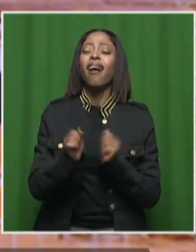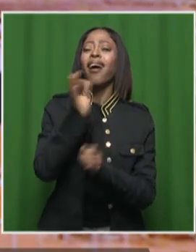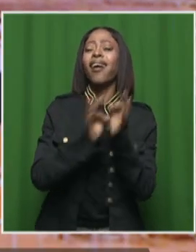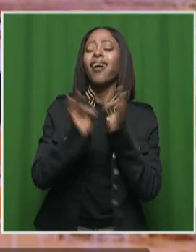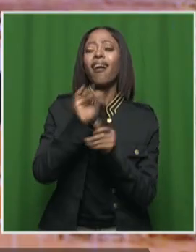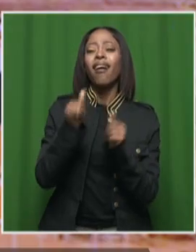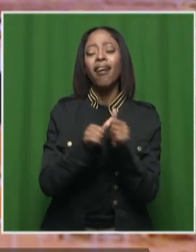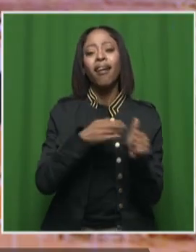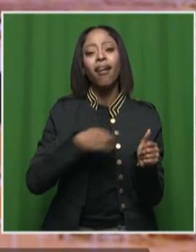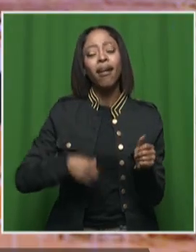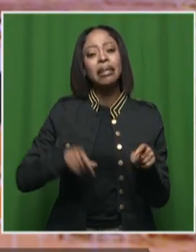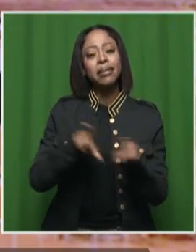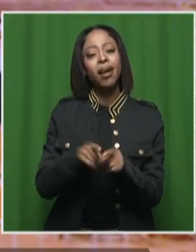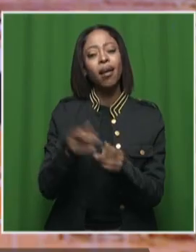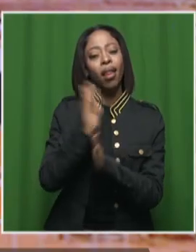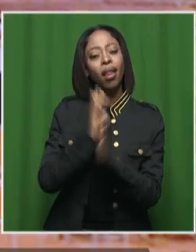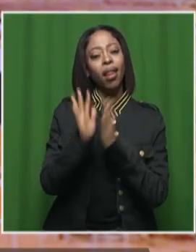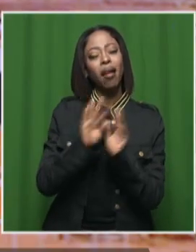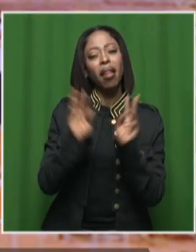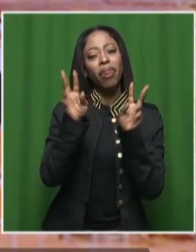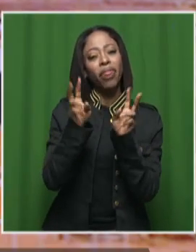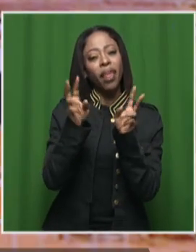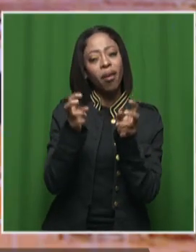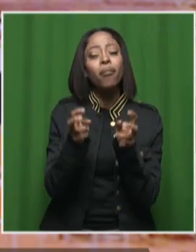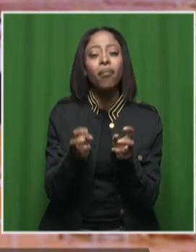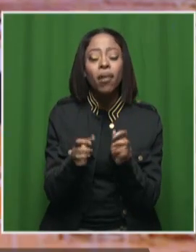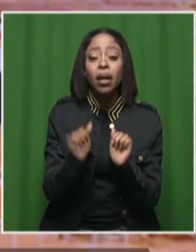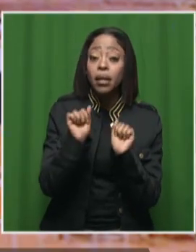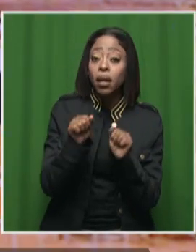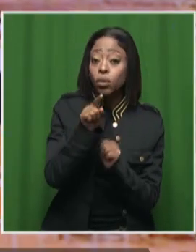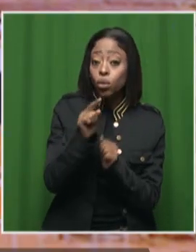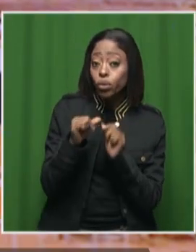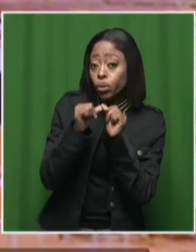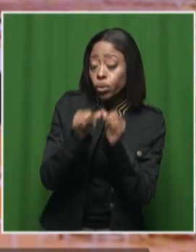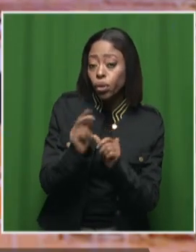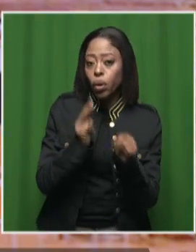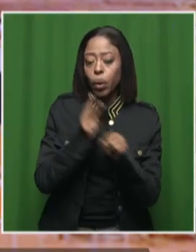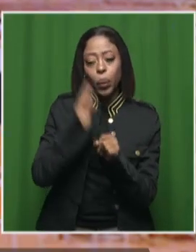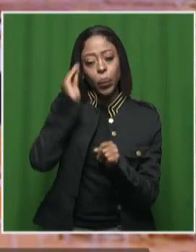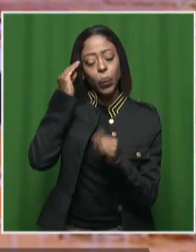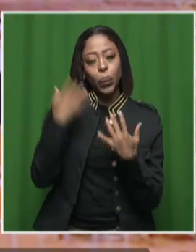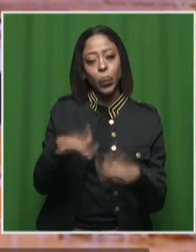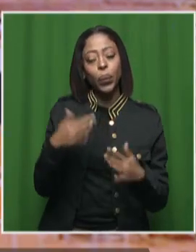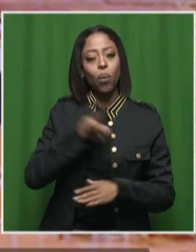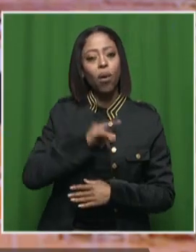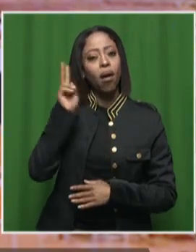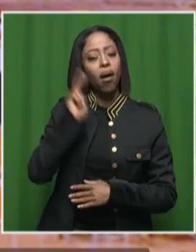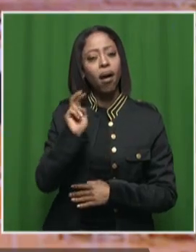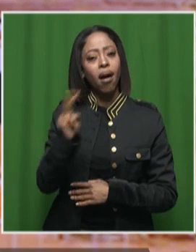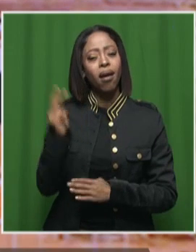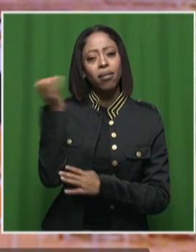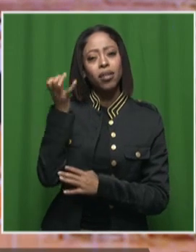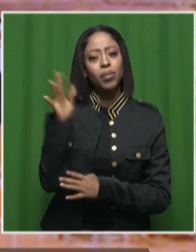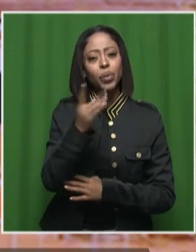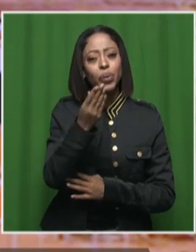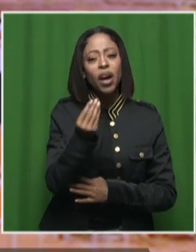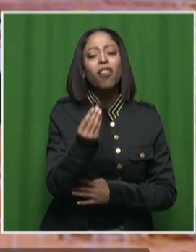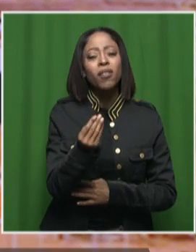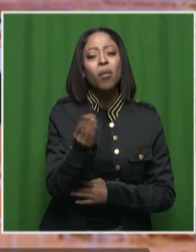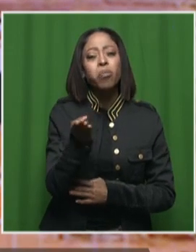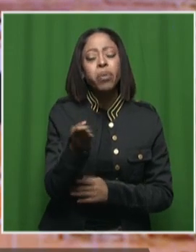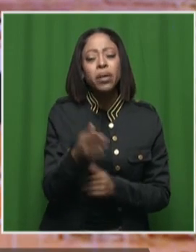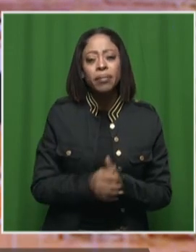You were also talking to us about the theme. While you carry on, it would be also interesting to hear the kind of other speakers that you'll have at